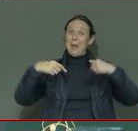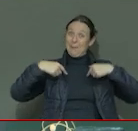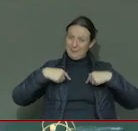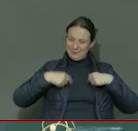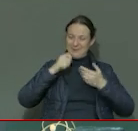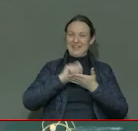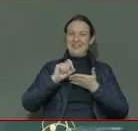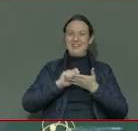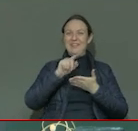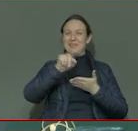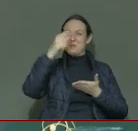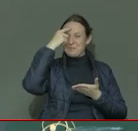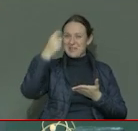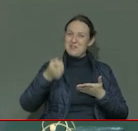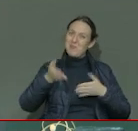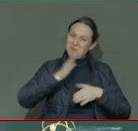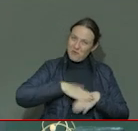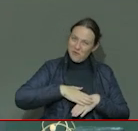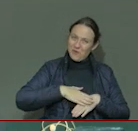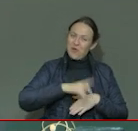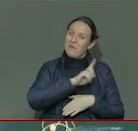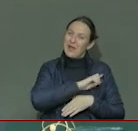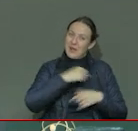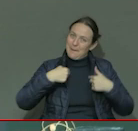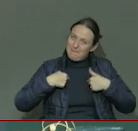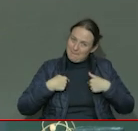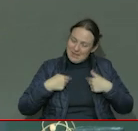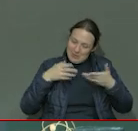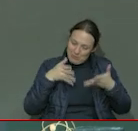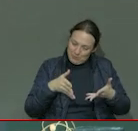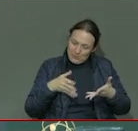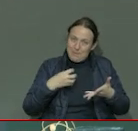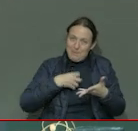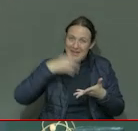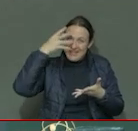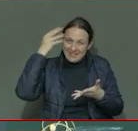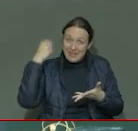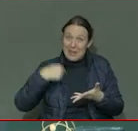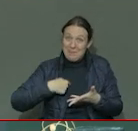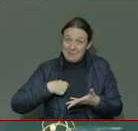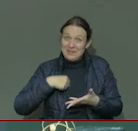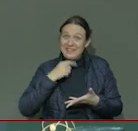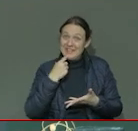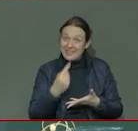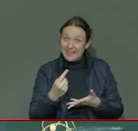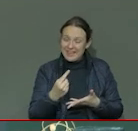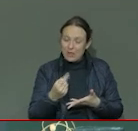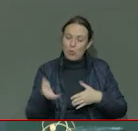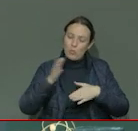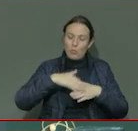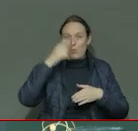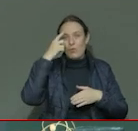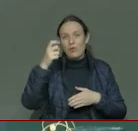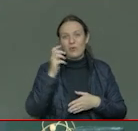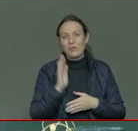it would add authenticity because I was there, I experienced everything that I'm saying, right? So remember,